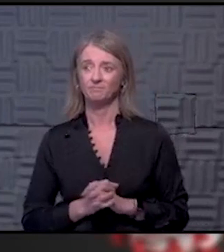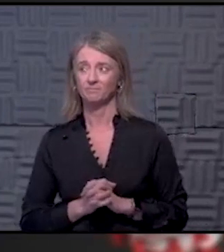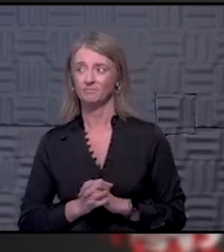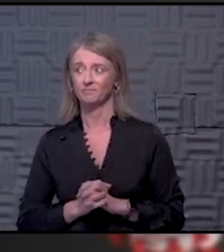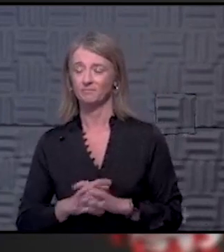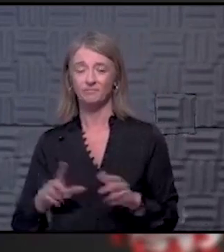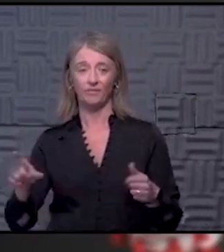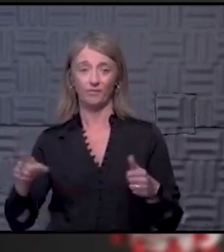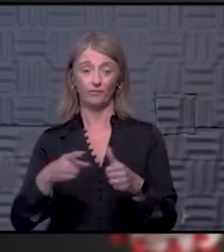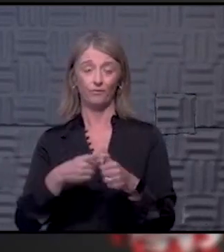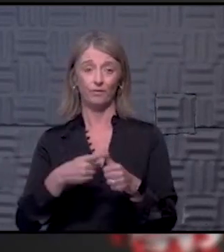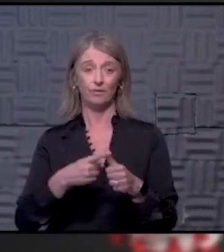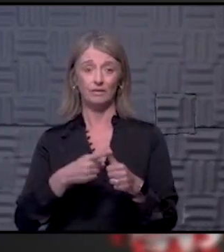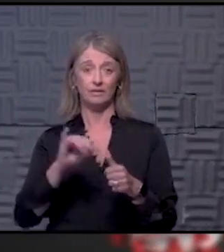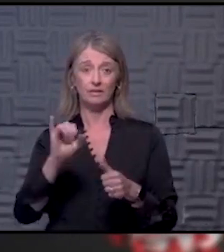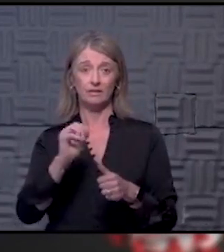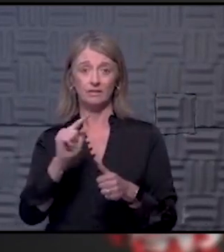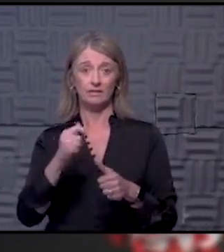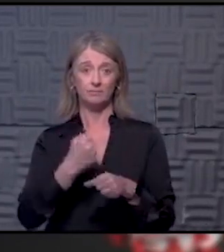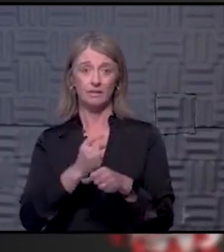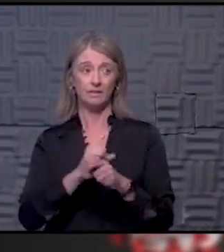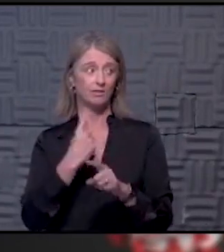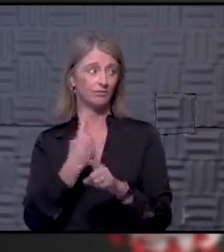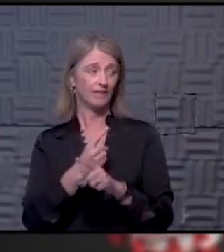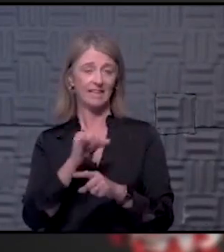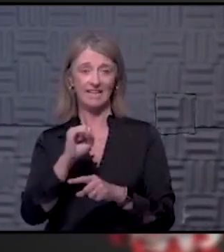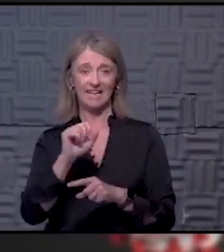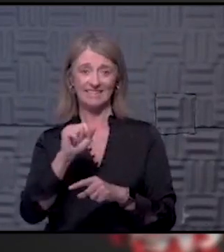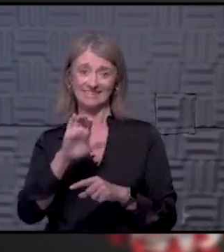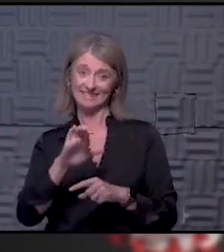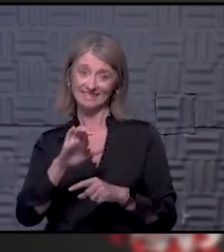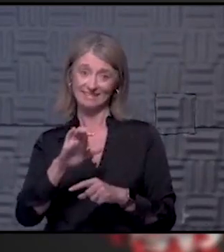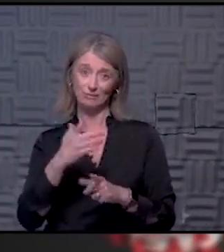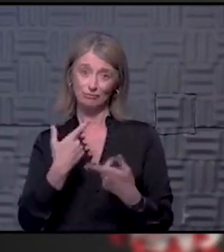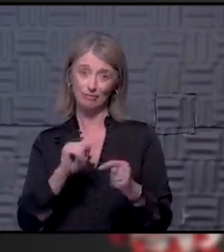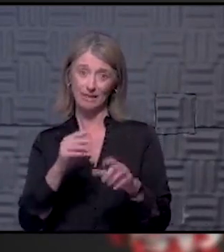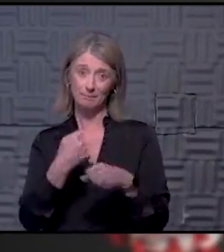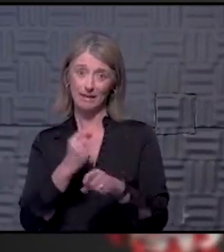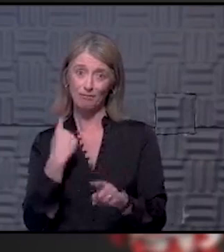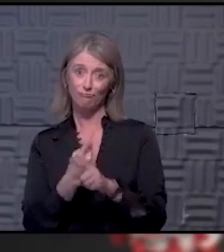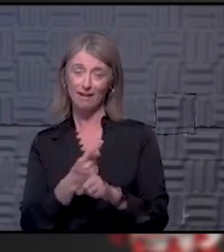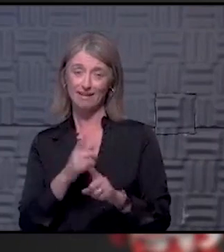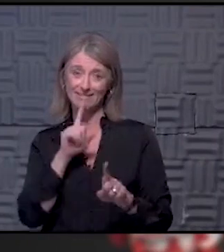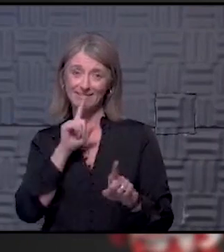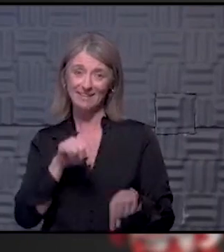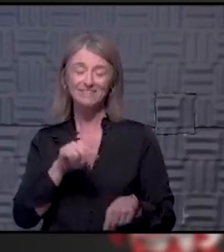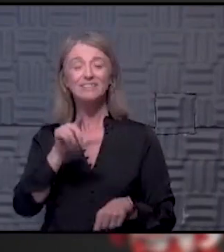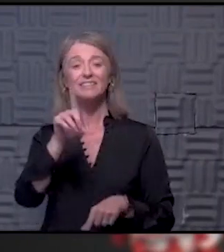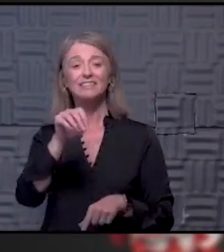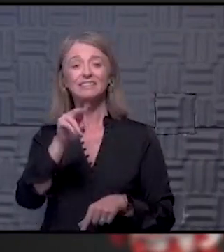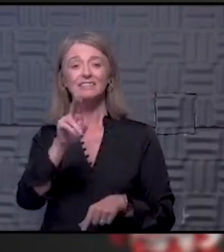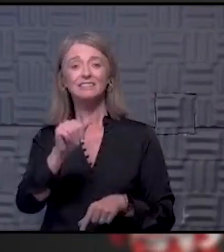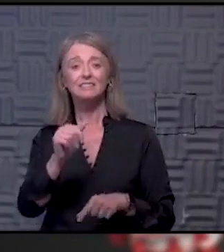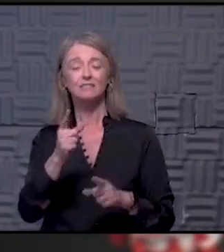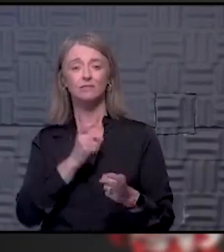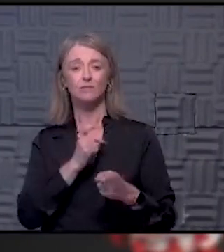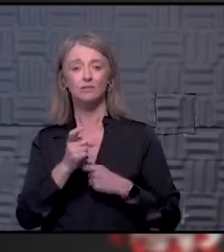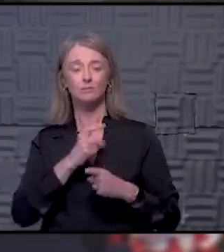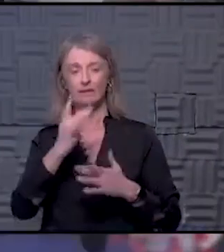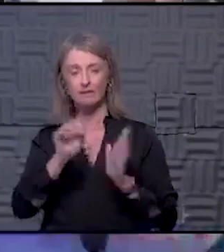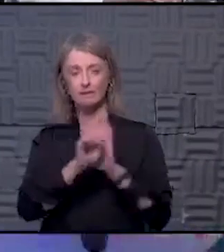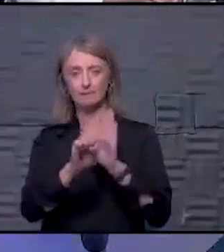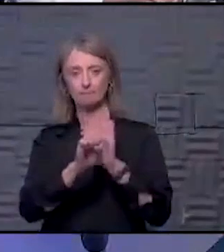Well, first, I mean, Jill's doing everything to try to make it right, Isaac, so Yeah. here we go. Dana, you get questions about